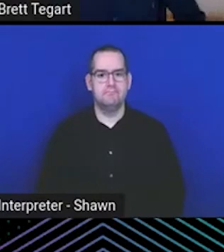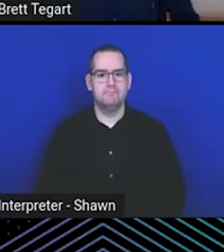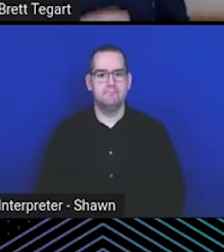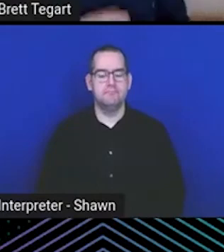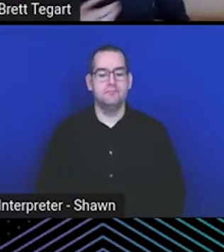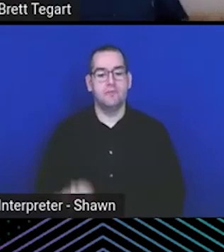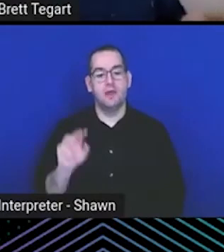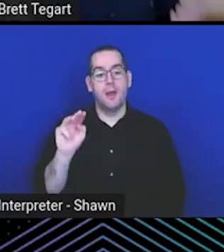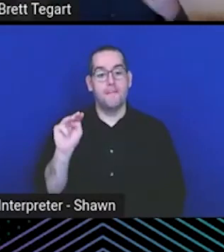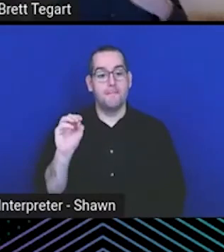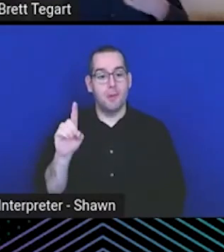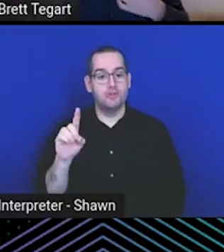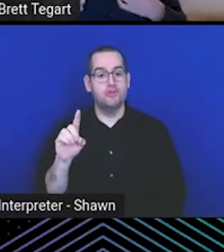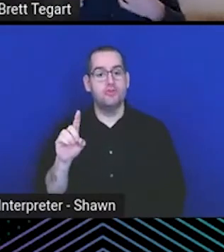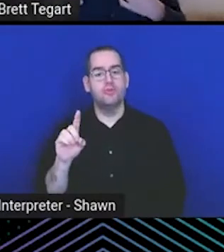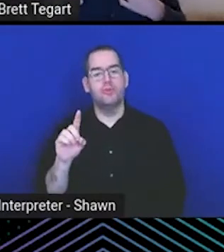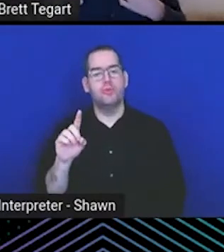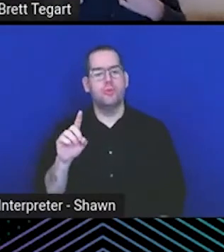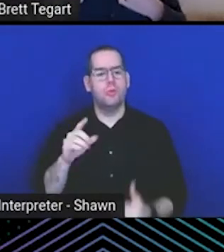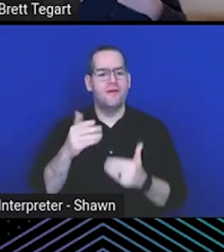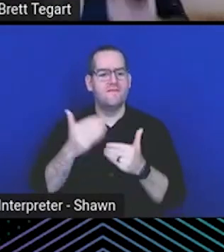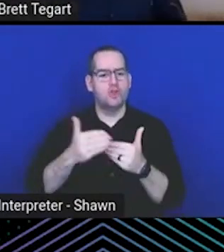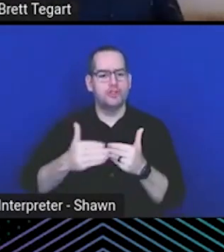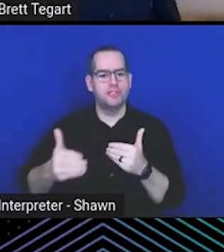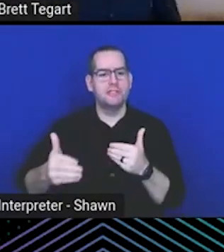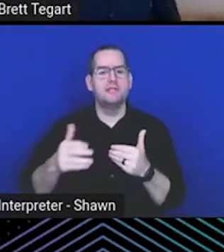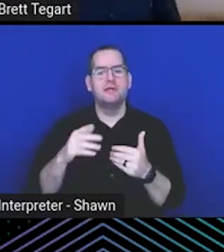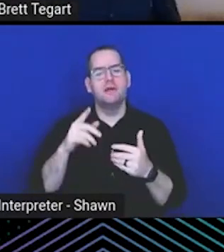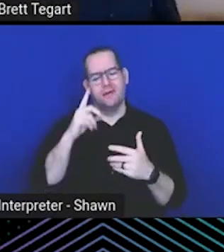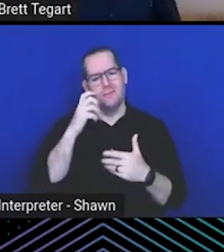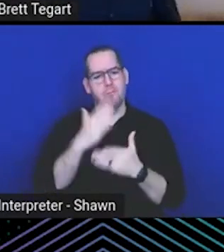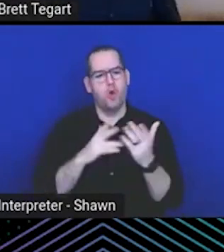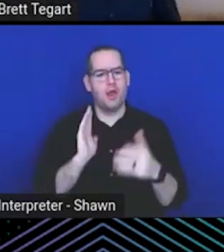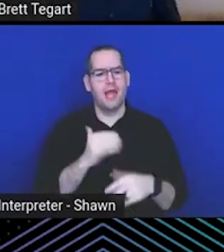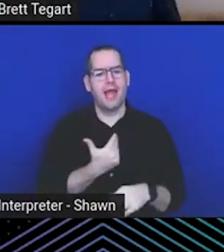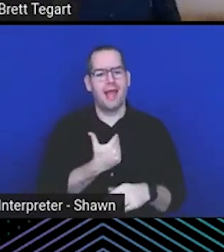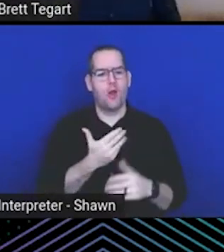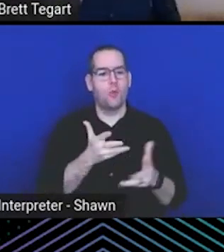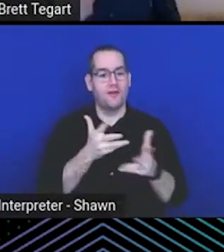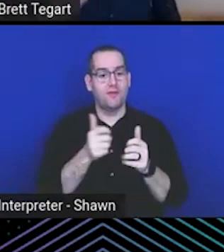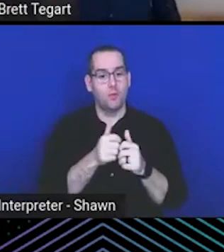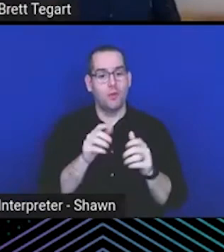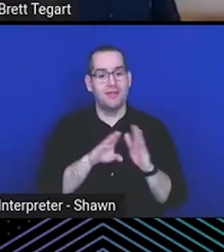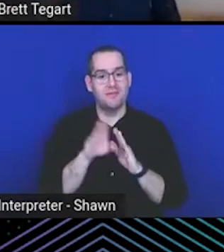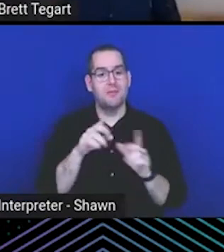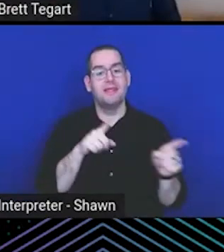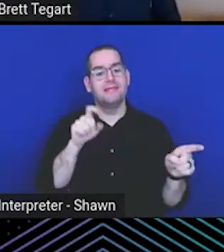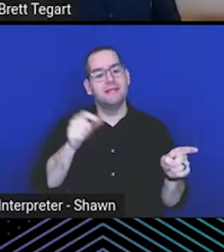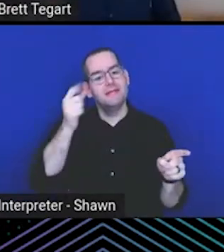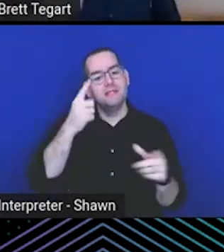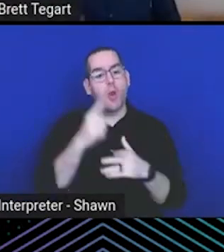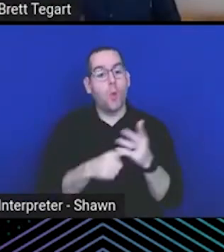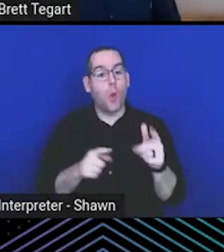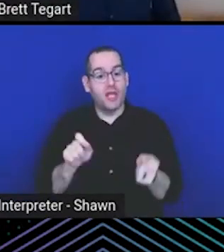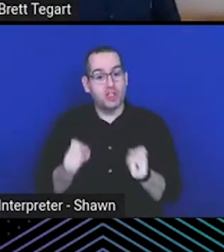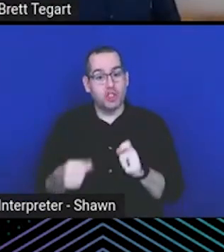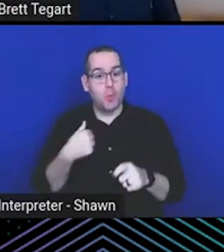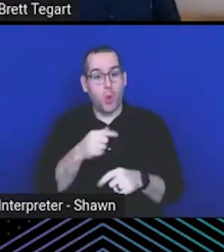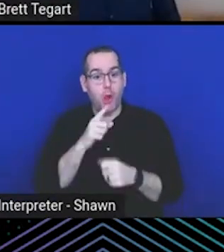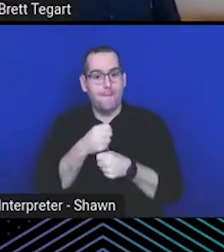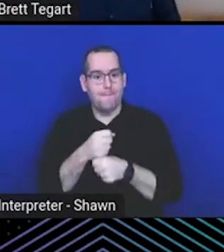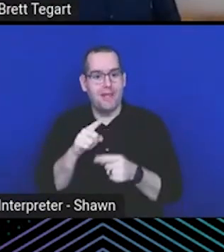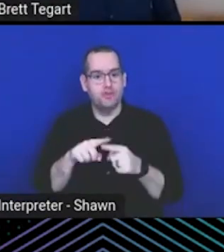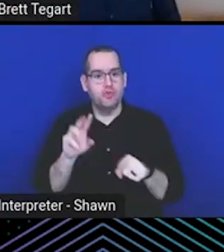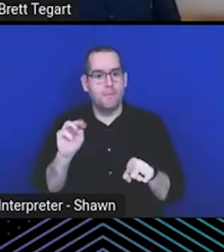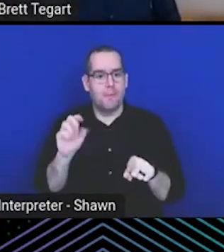Module versioning, because this is part of our interface to our developers, they need to understand what changes we're making to these